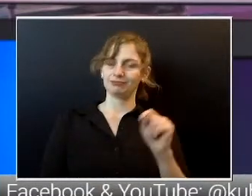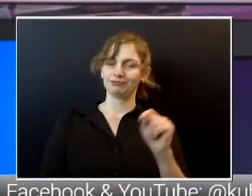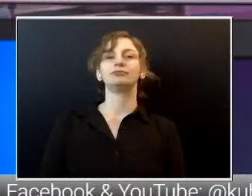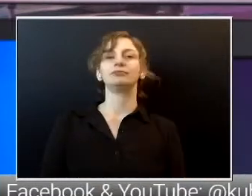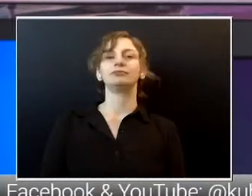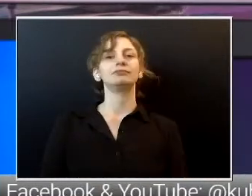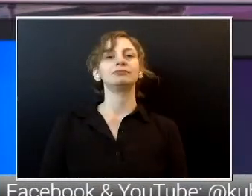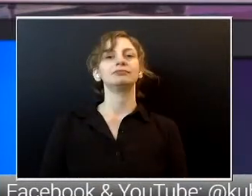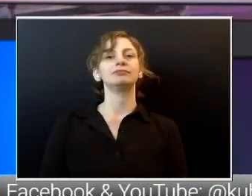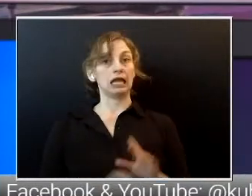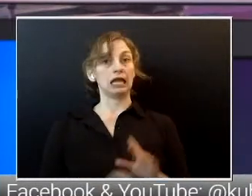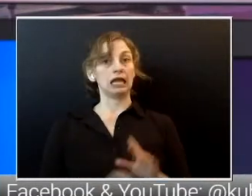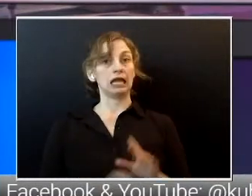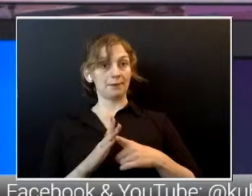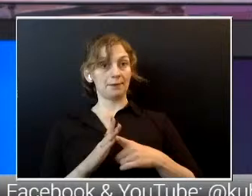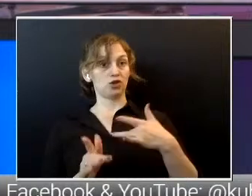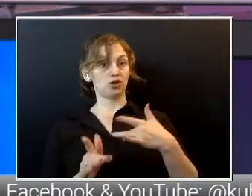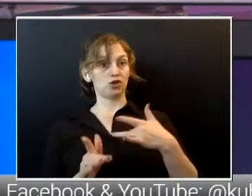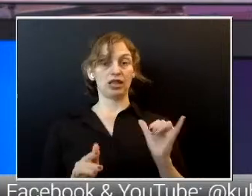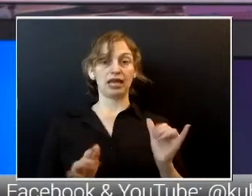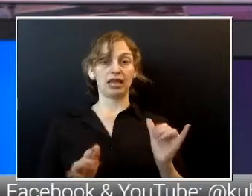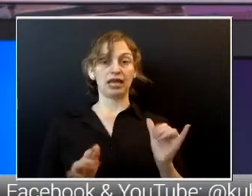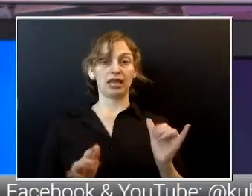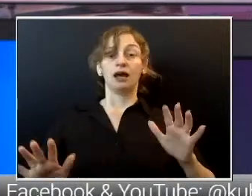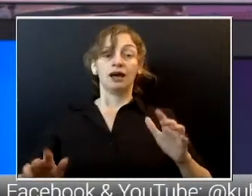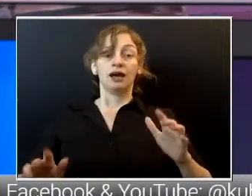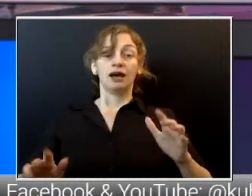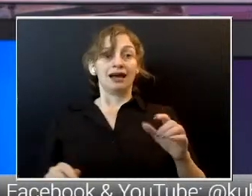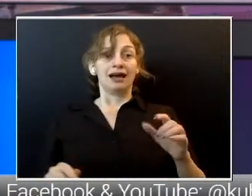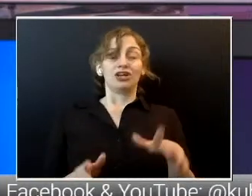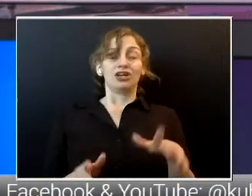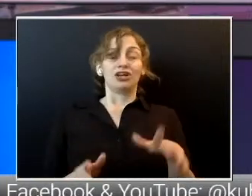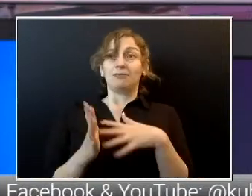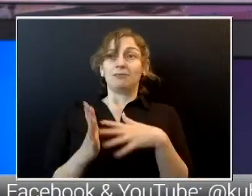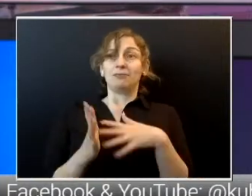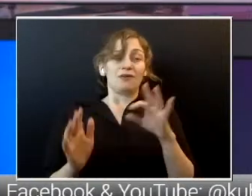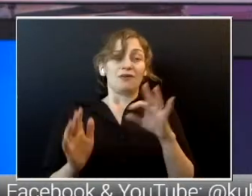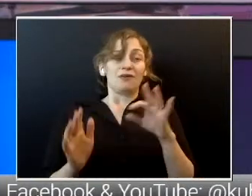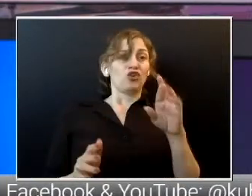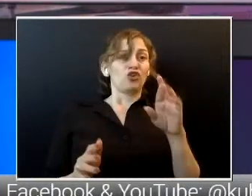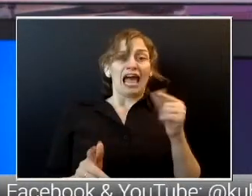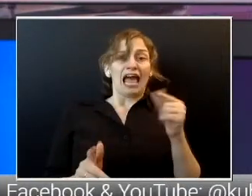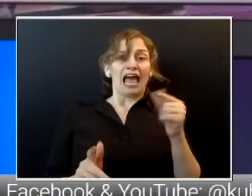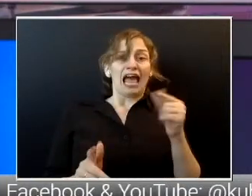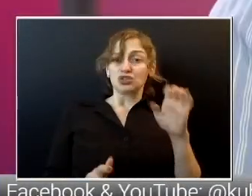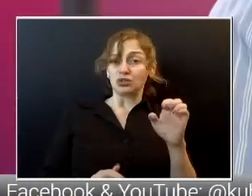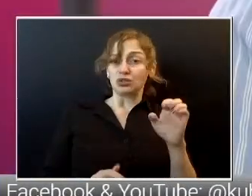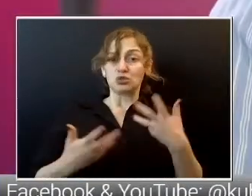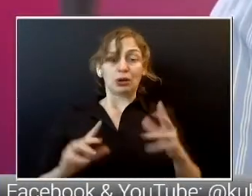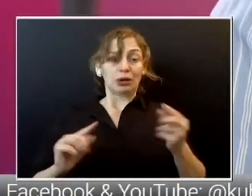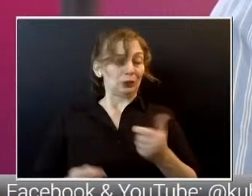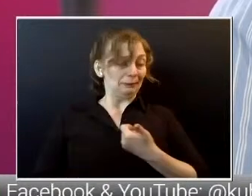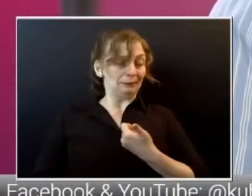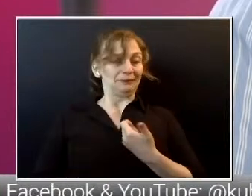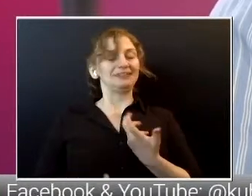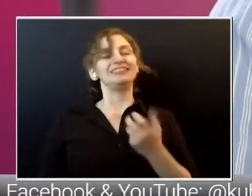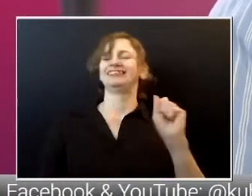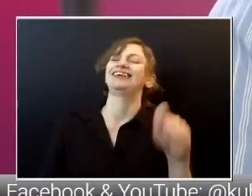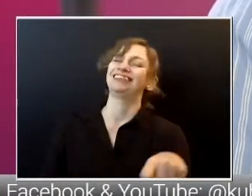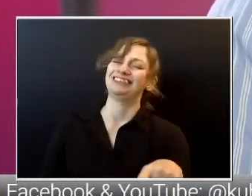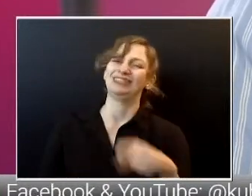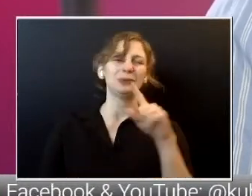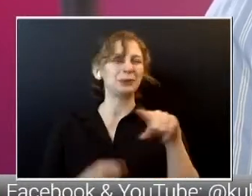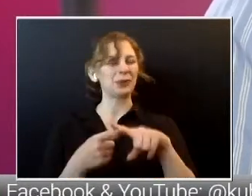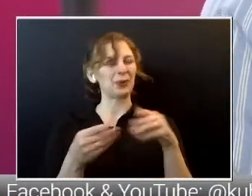Like, absolutely. Oh, I don't want to sit wrong. I don't want to lay wrong. And when does that go away? That went away about the third or fourth year. I started to